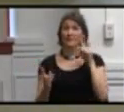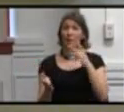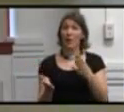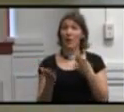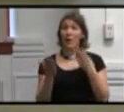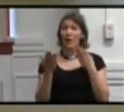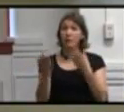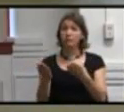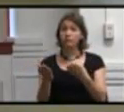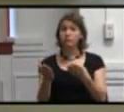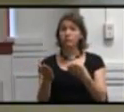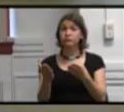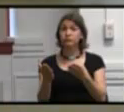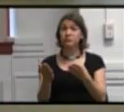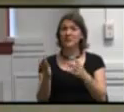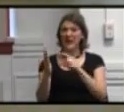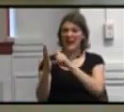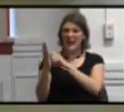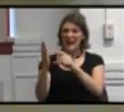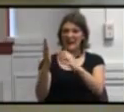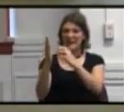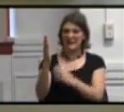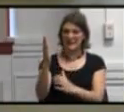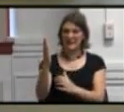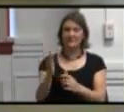for that long motion at the bottom of the first page.